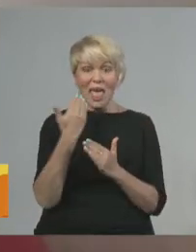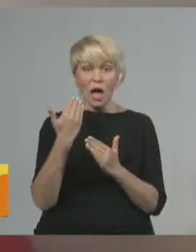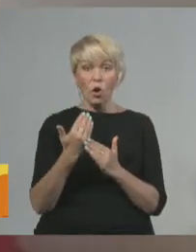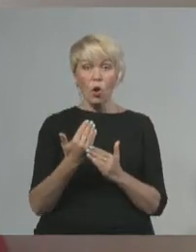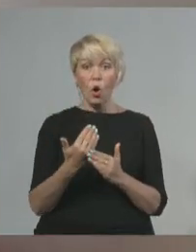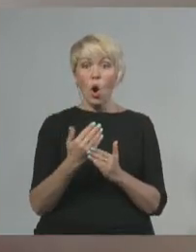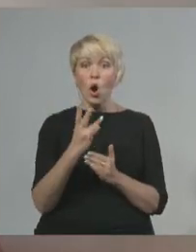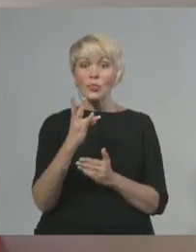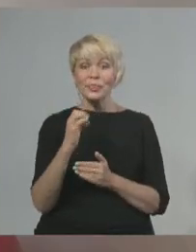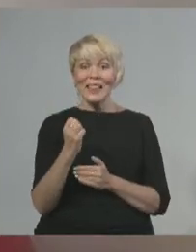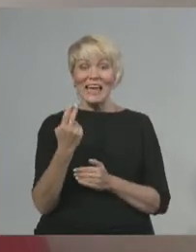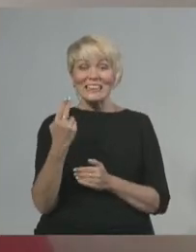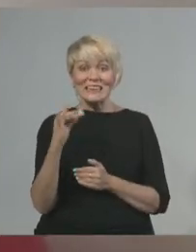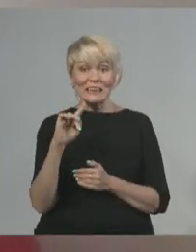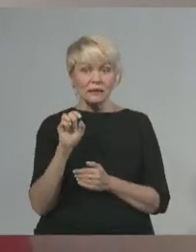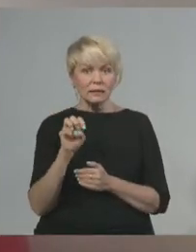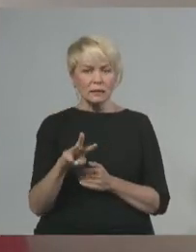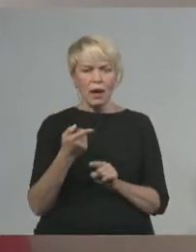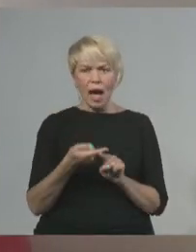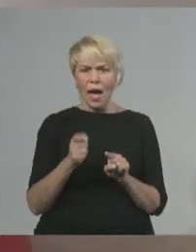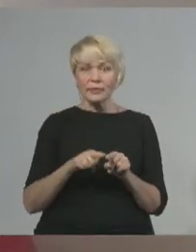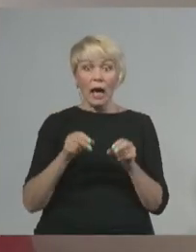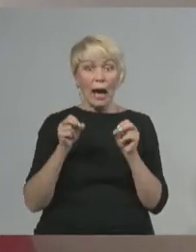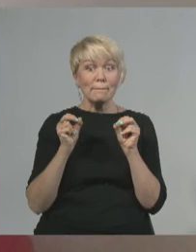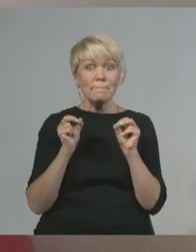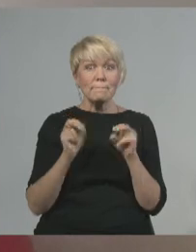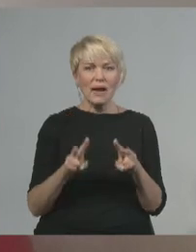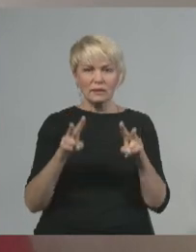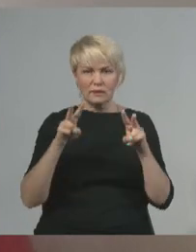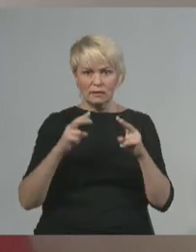neo nazis is